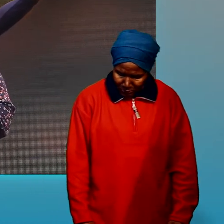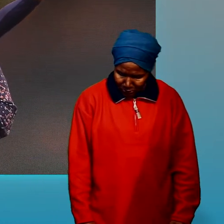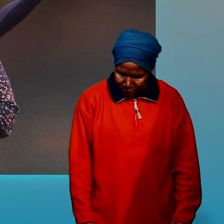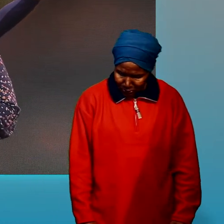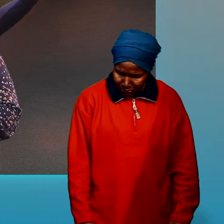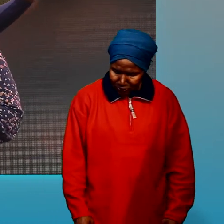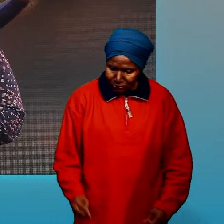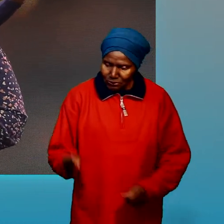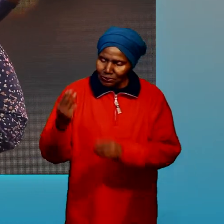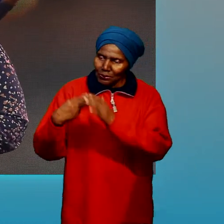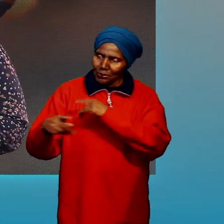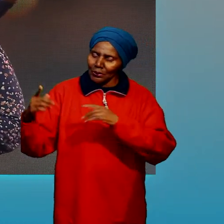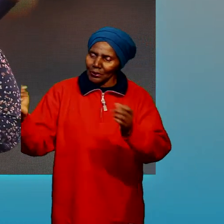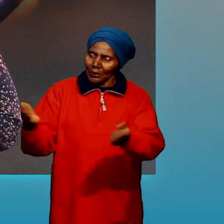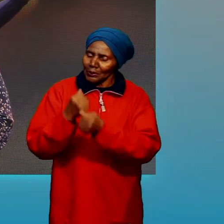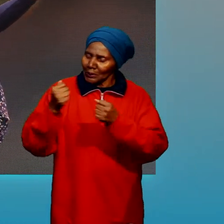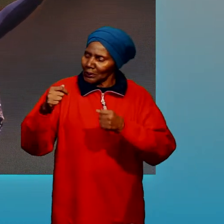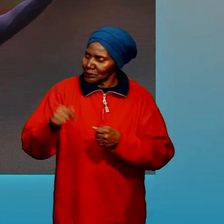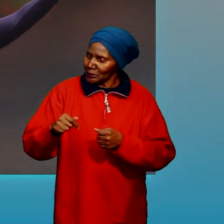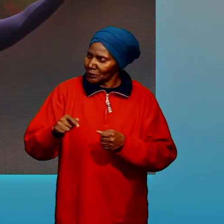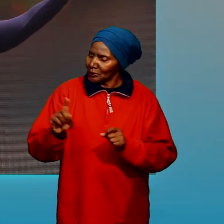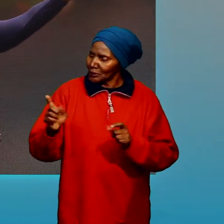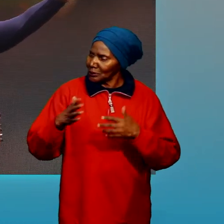God's power is here to heal